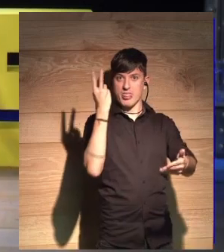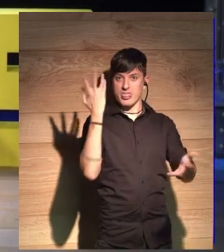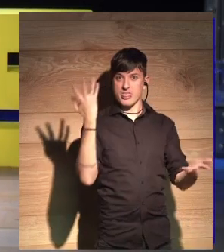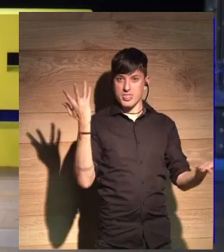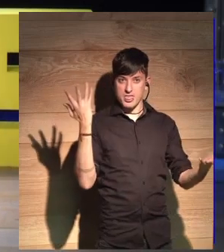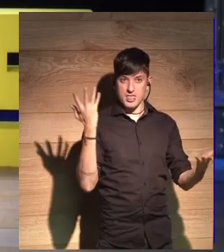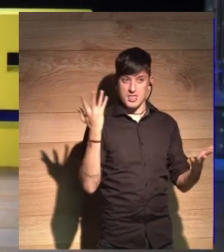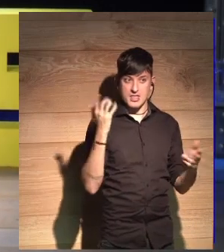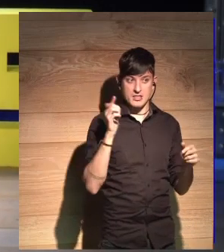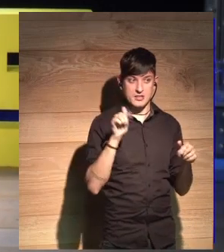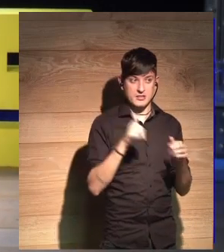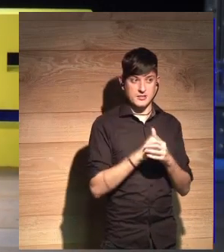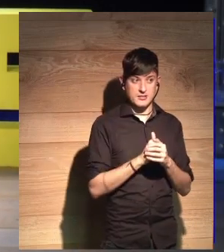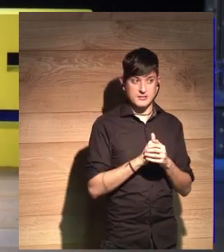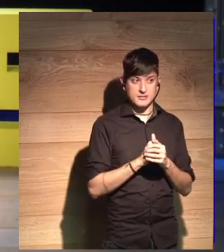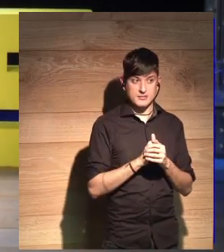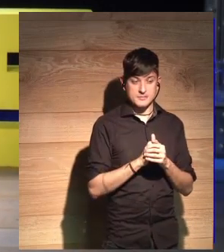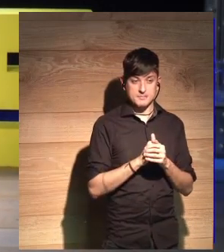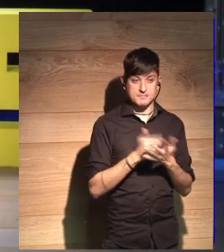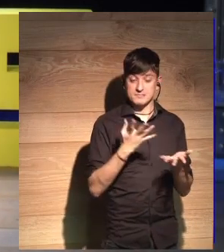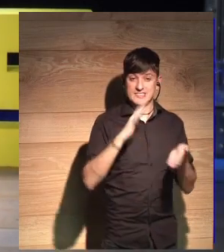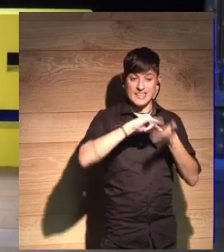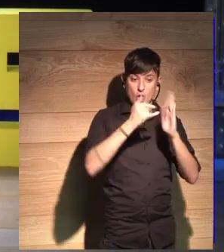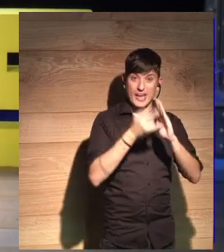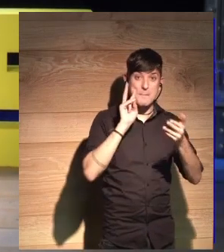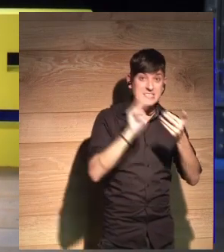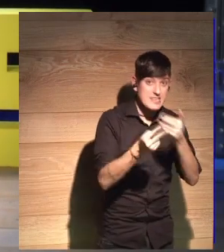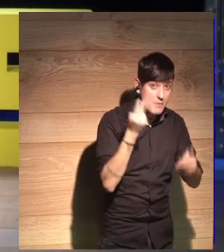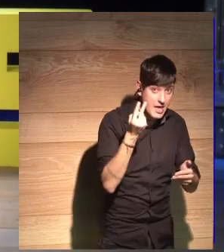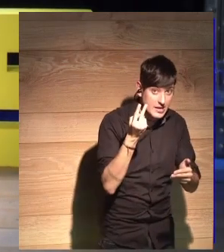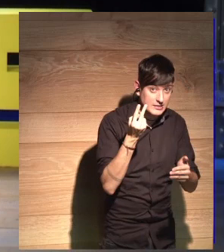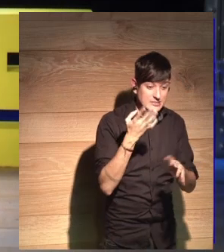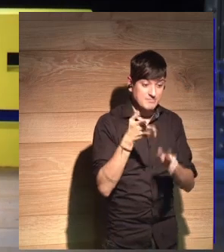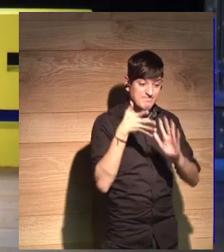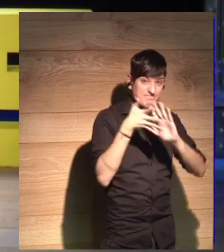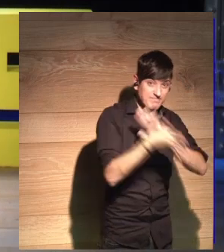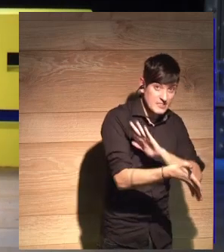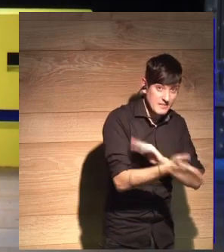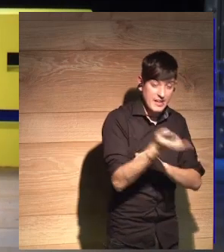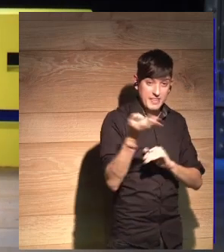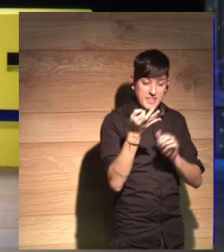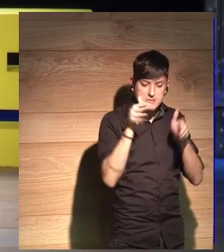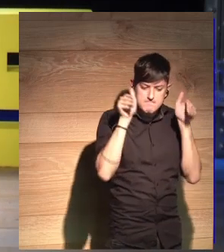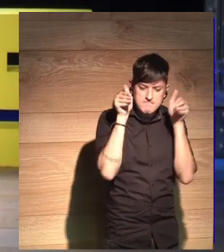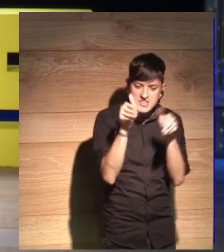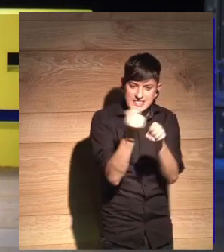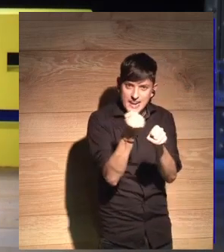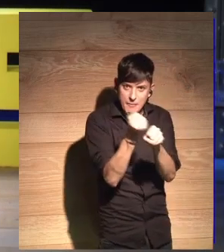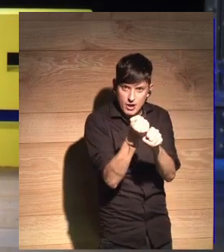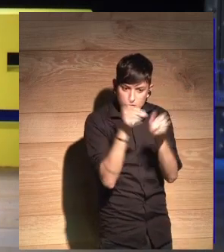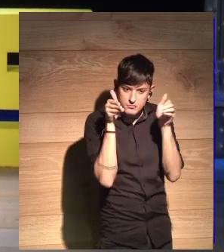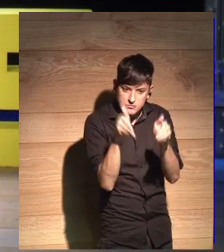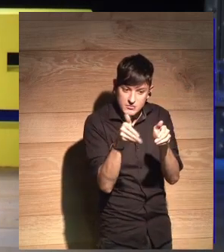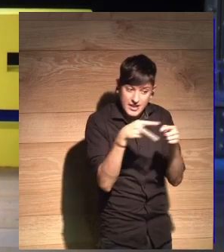idea. Invisible technology means that you focus on the task and not the tool. When you